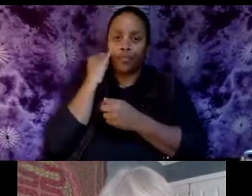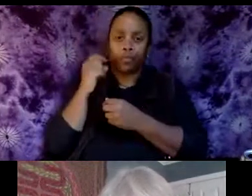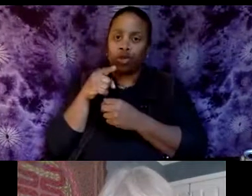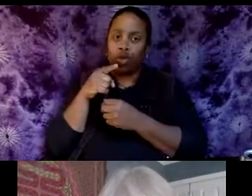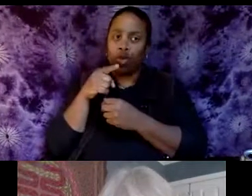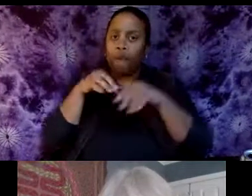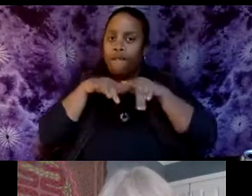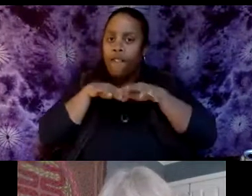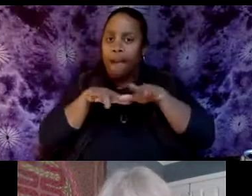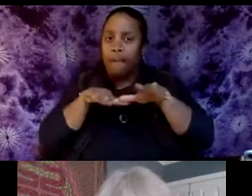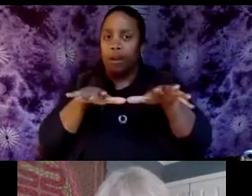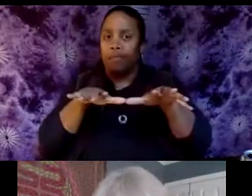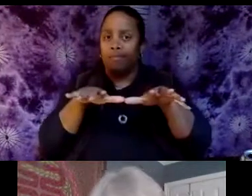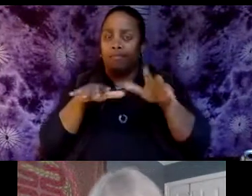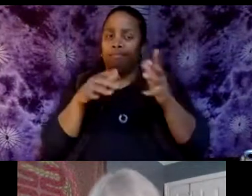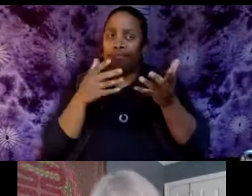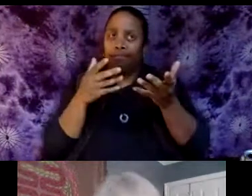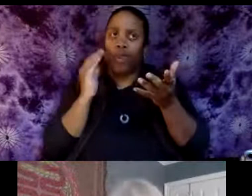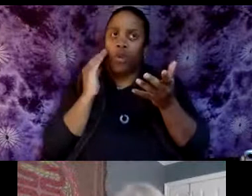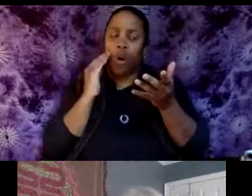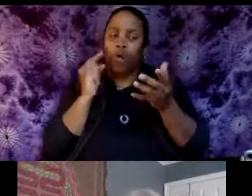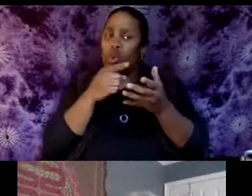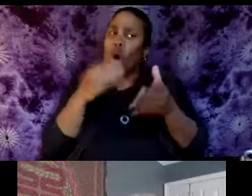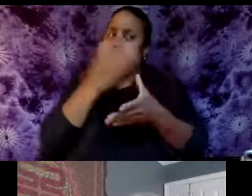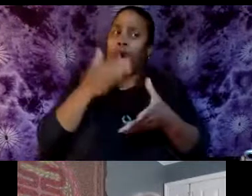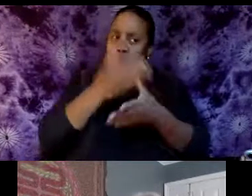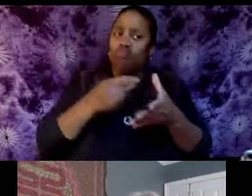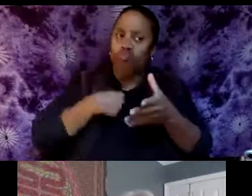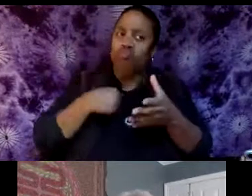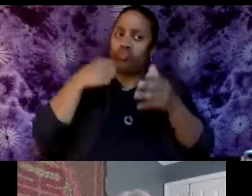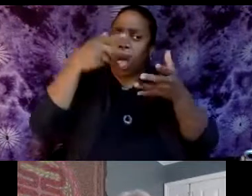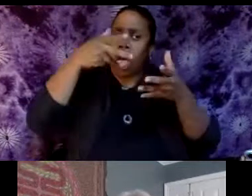vibrating this sort of like, you're harassing me, leave me alone, sort of,